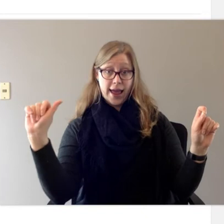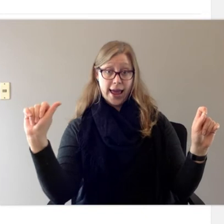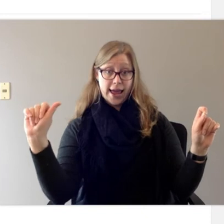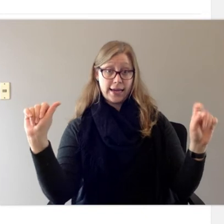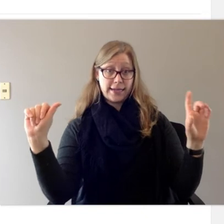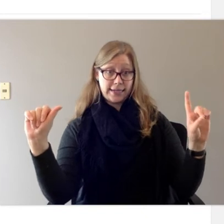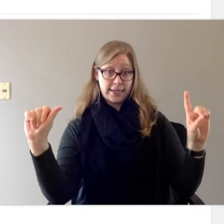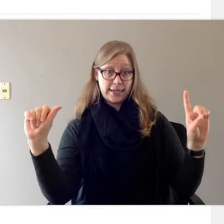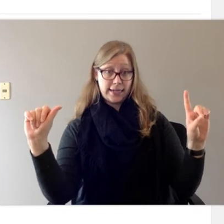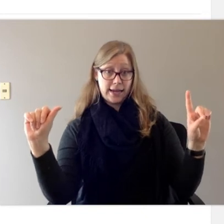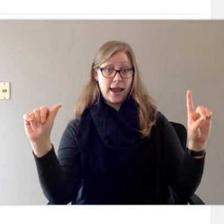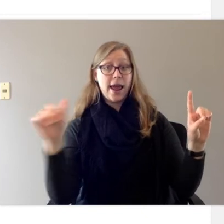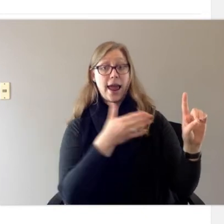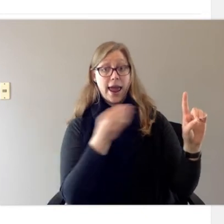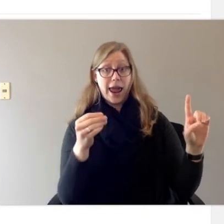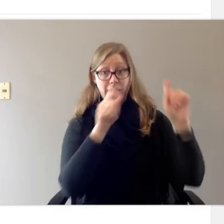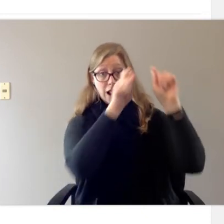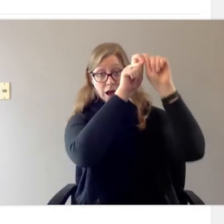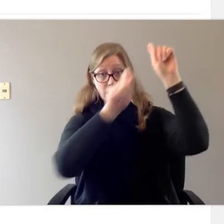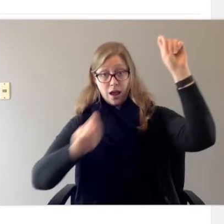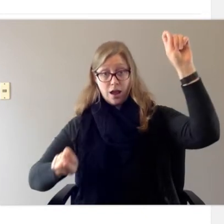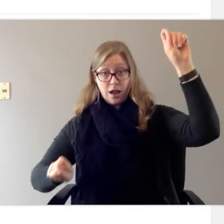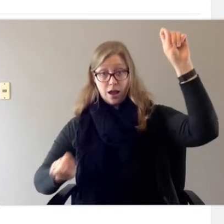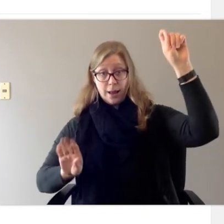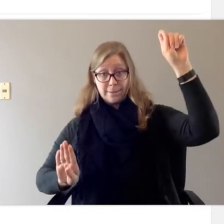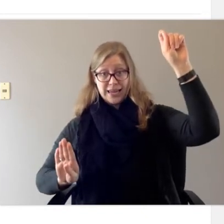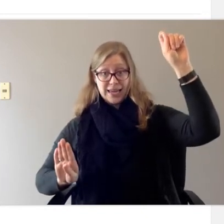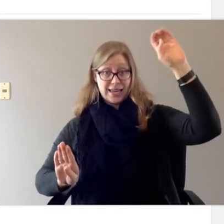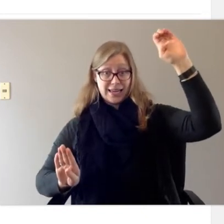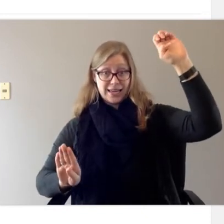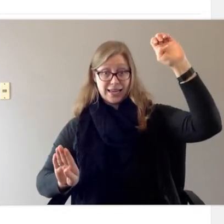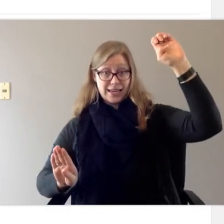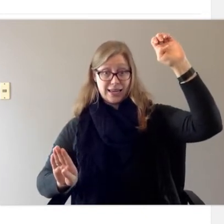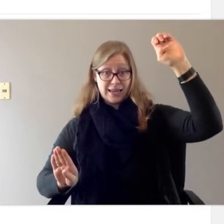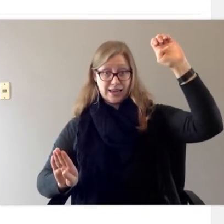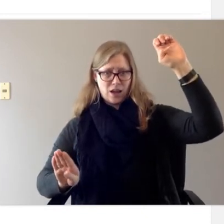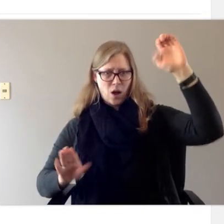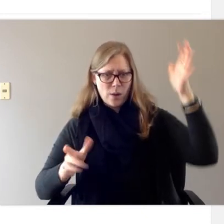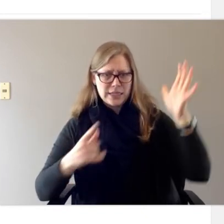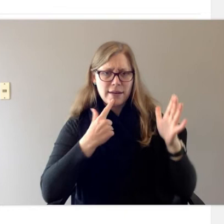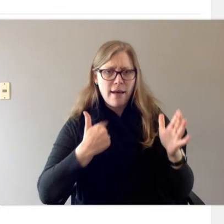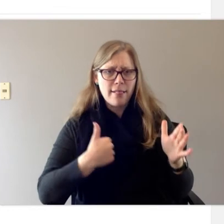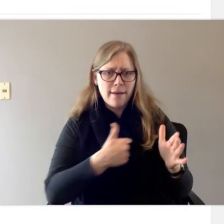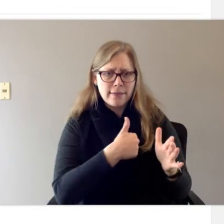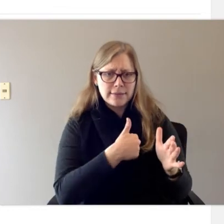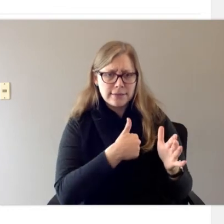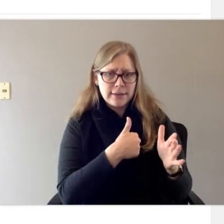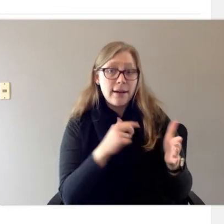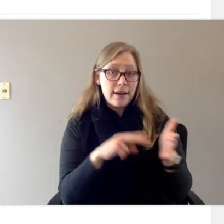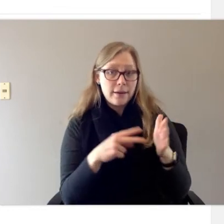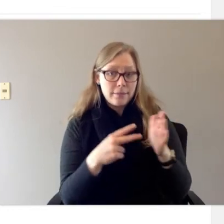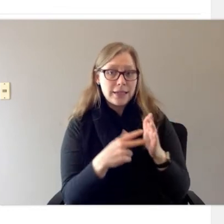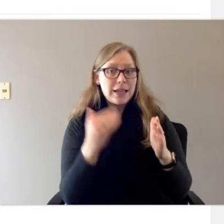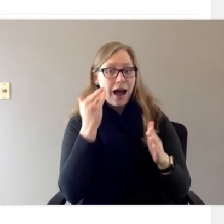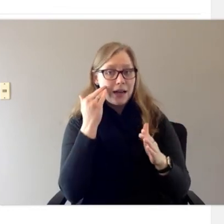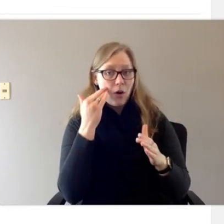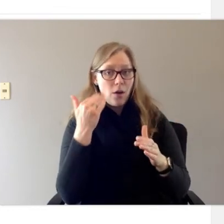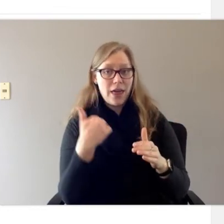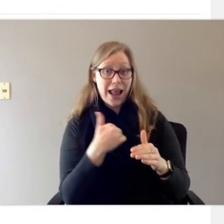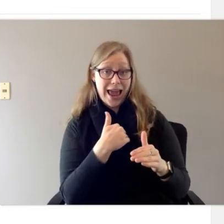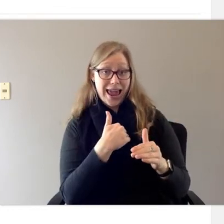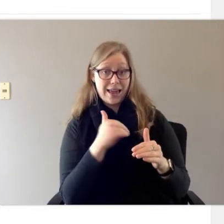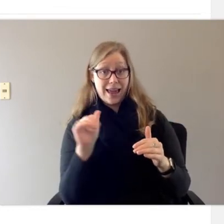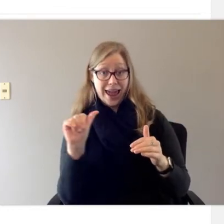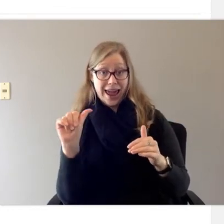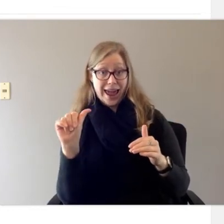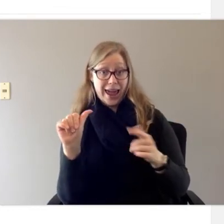What does that mean for our picture? Well, if it's the midpoint, then I know that this length A to D,